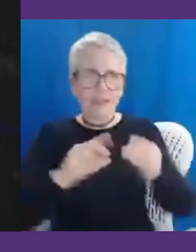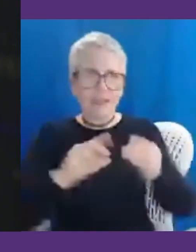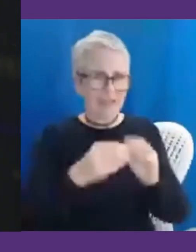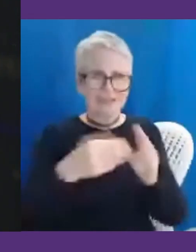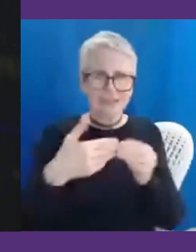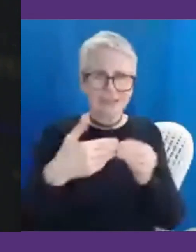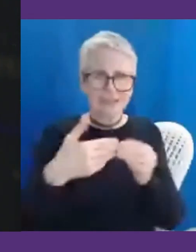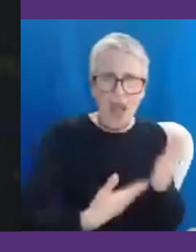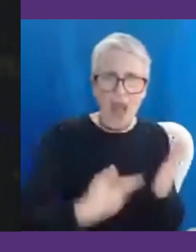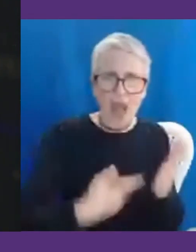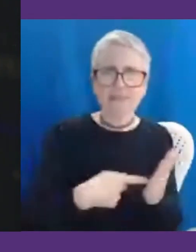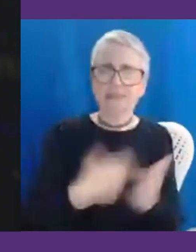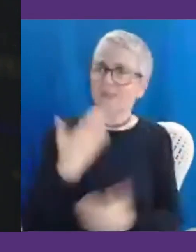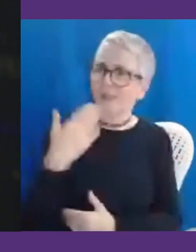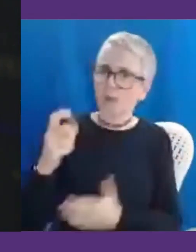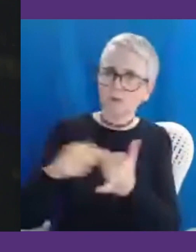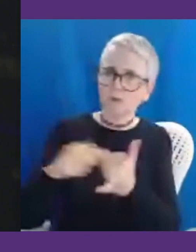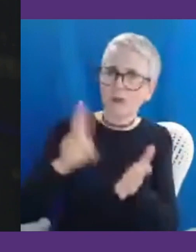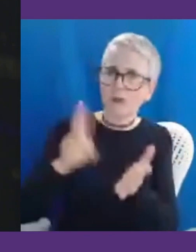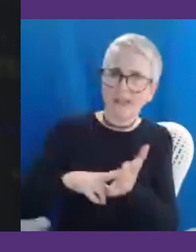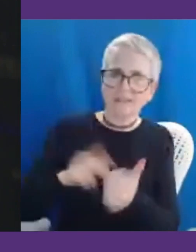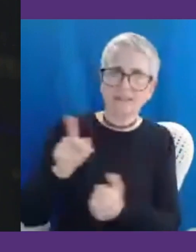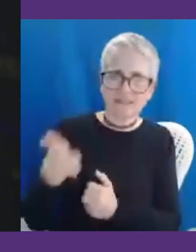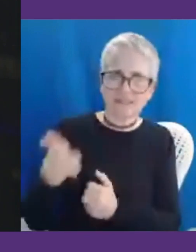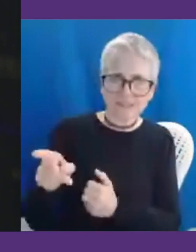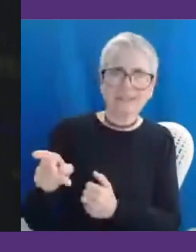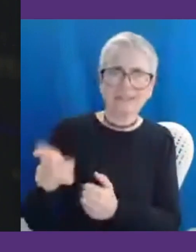us from New York on his wife's birthday